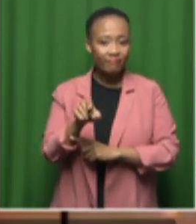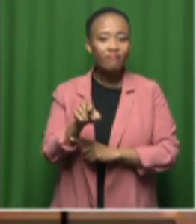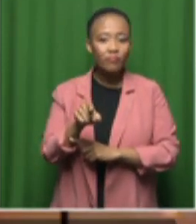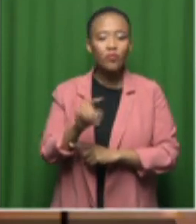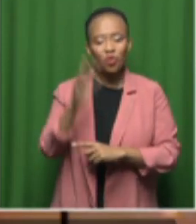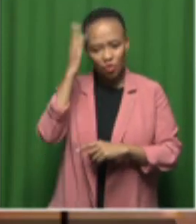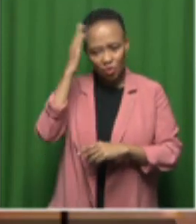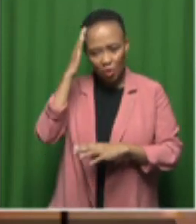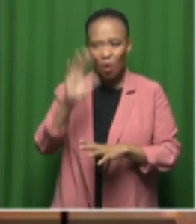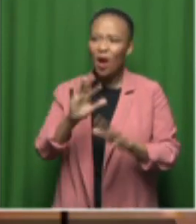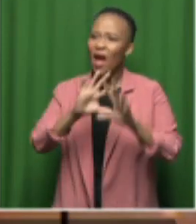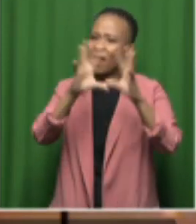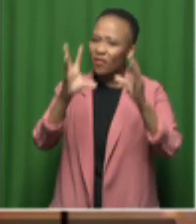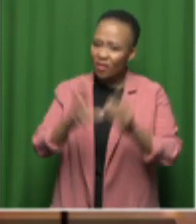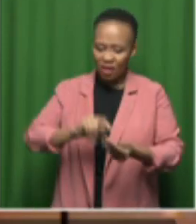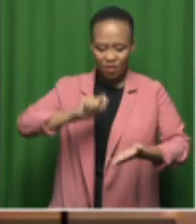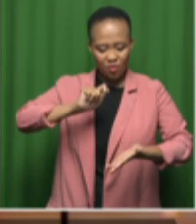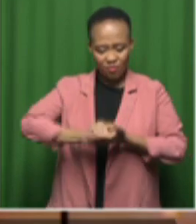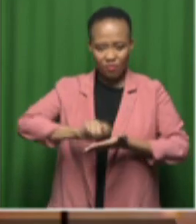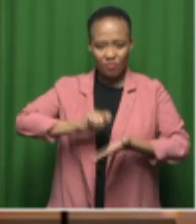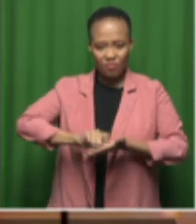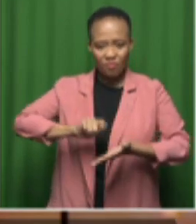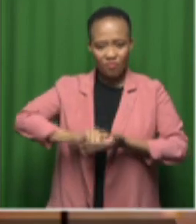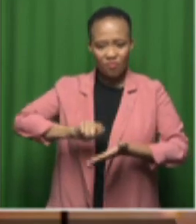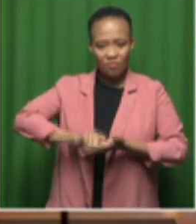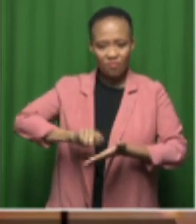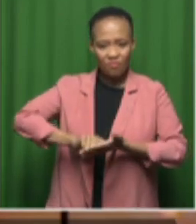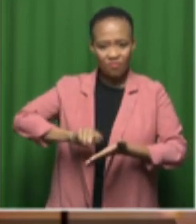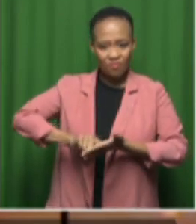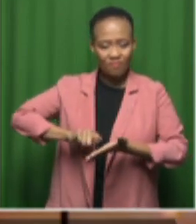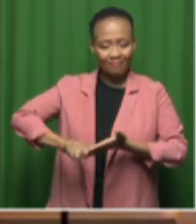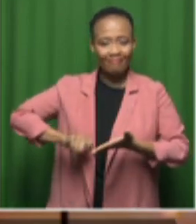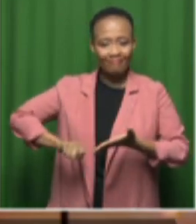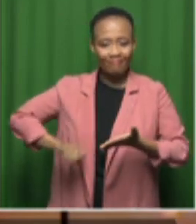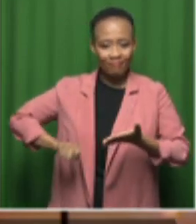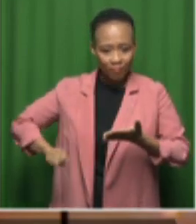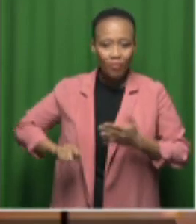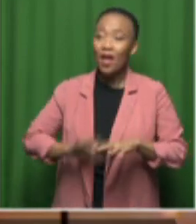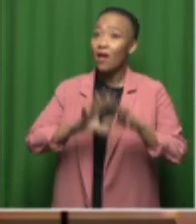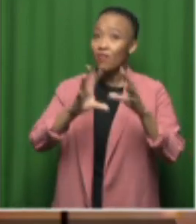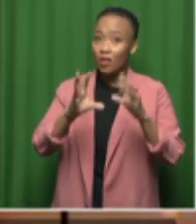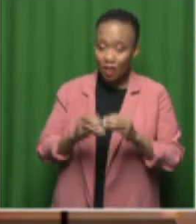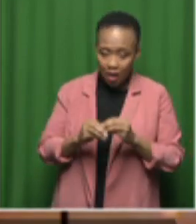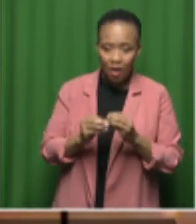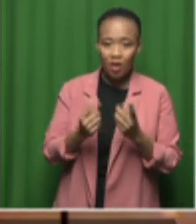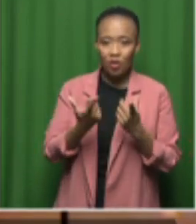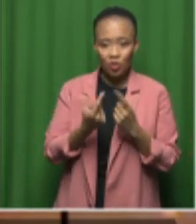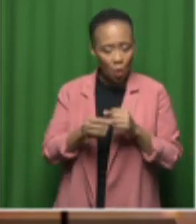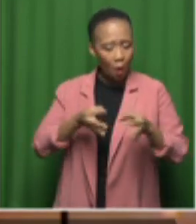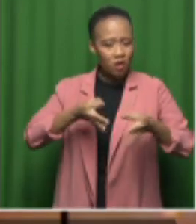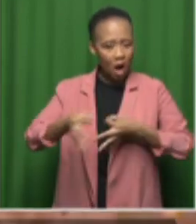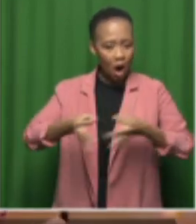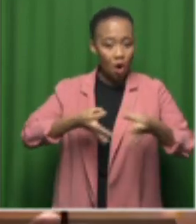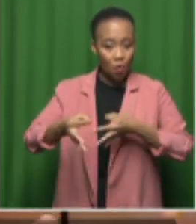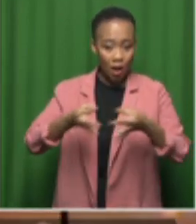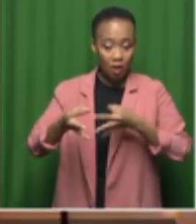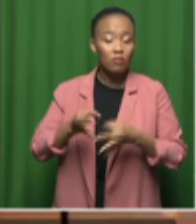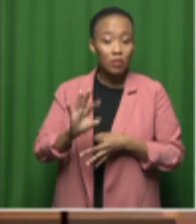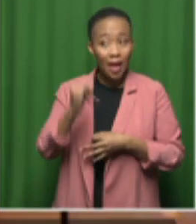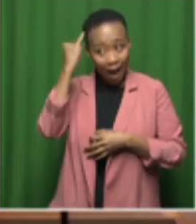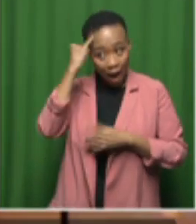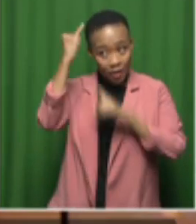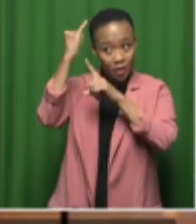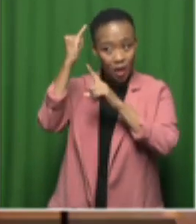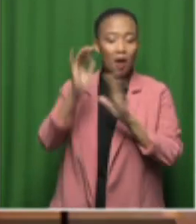writing everything down and just narrating my thoughts and everything. It's still an idea. It's still brand new.